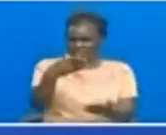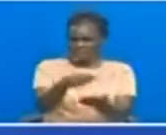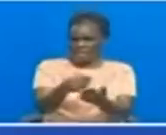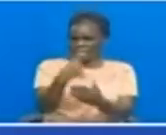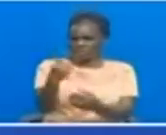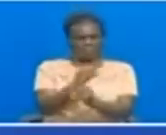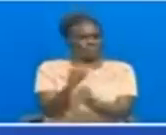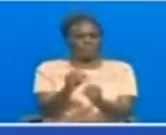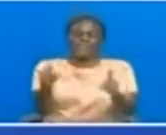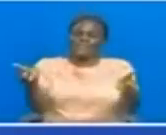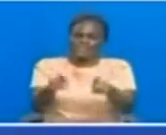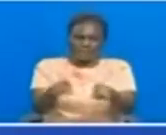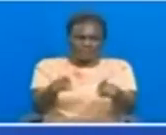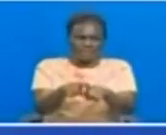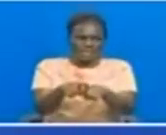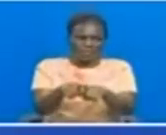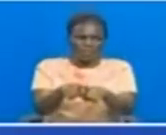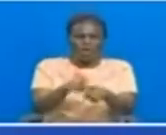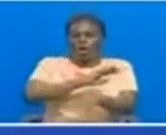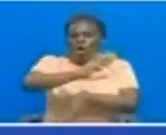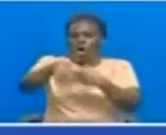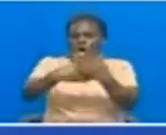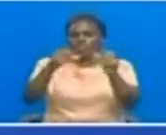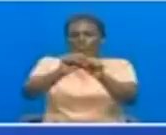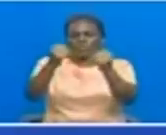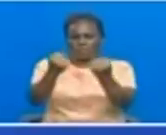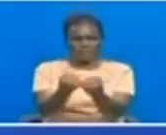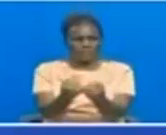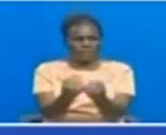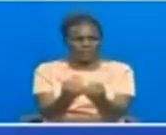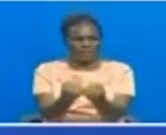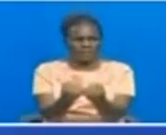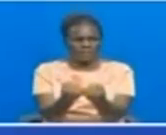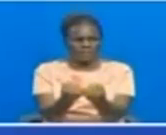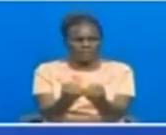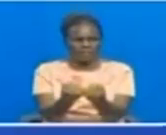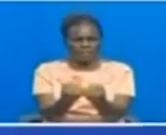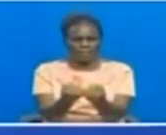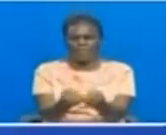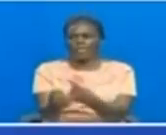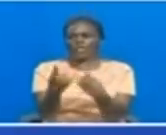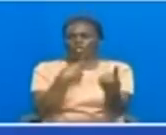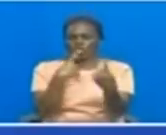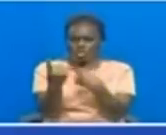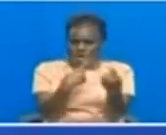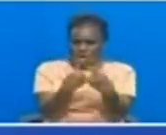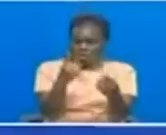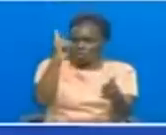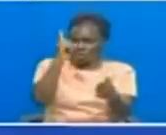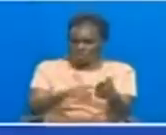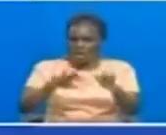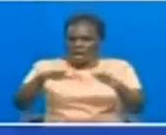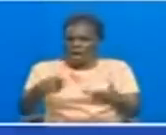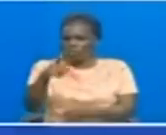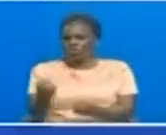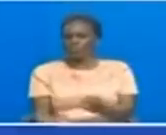financial sector, it's touching in every facet of our society. Okay. And much less the IEBC. Let's talk about the how you